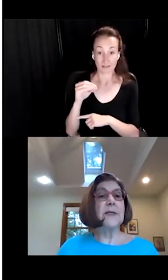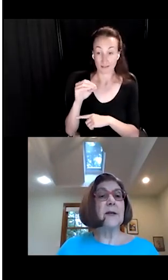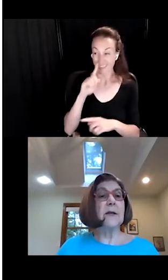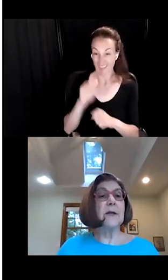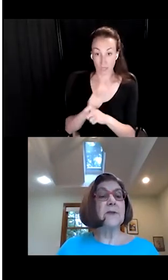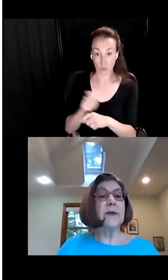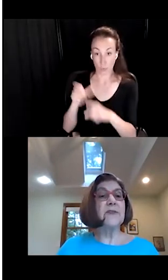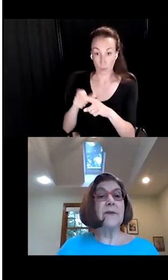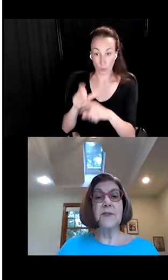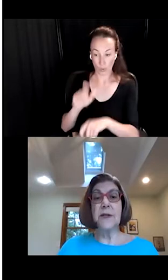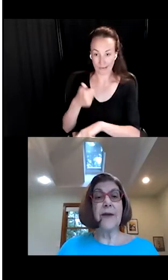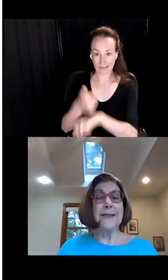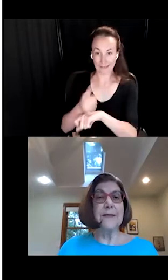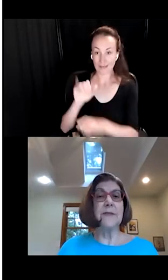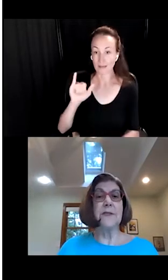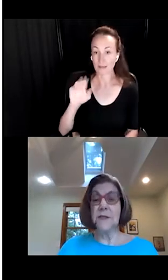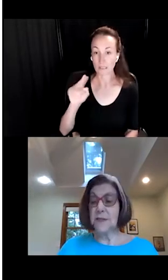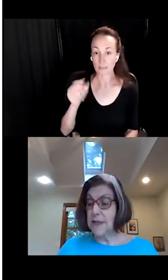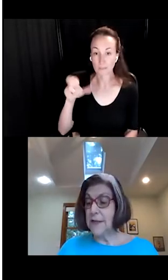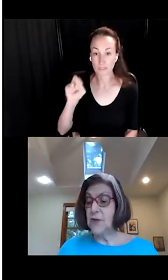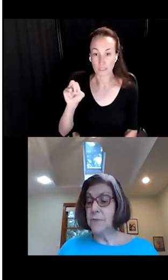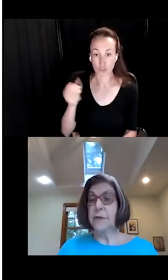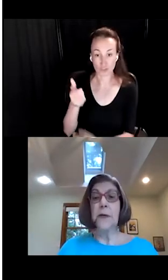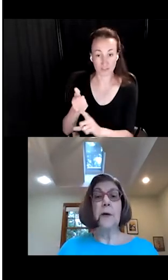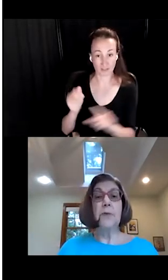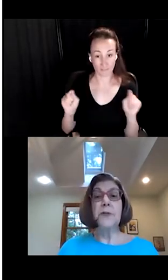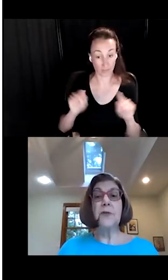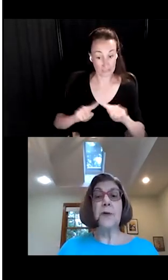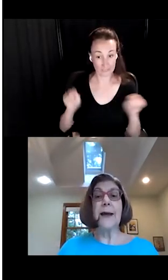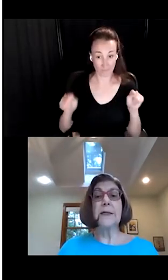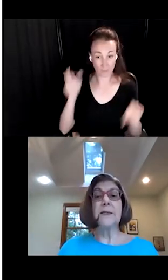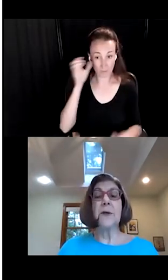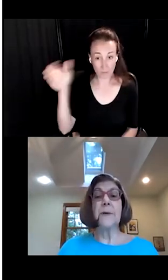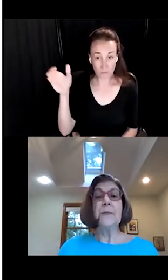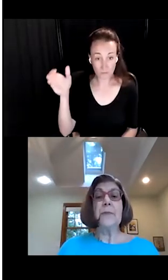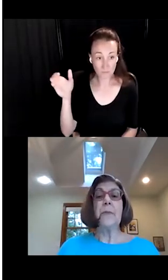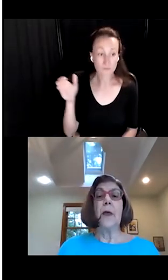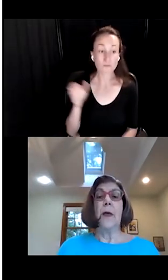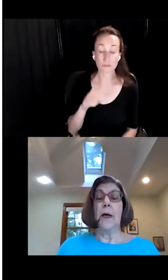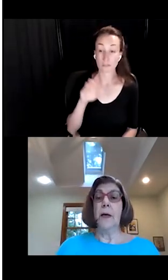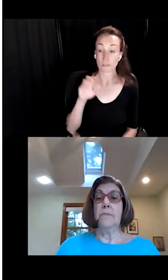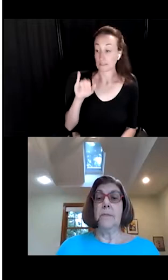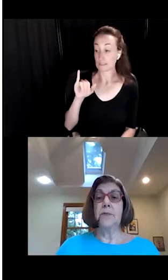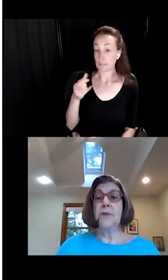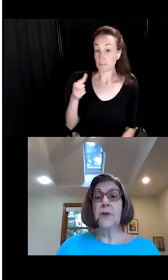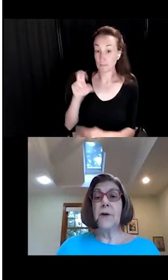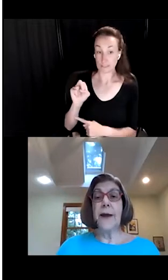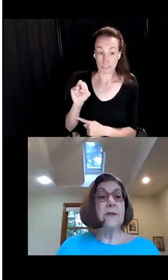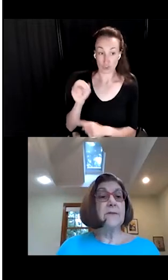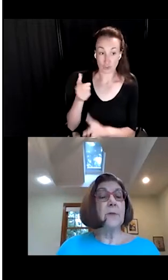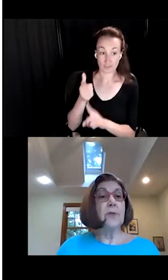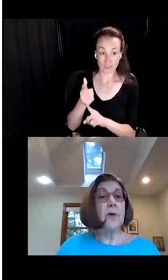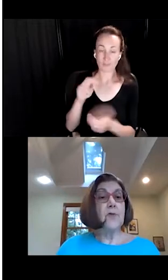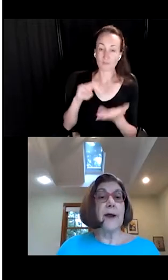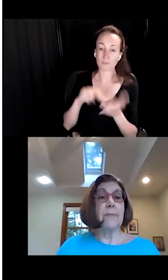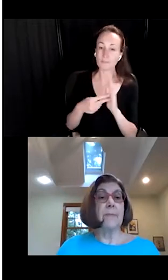a specified set of activities designed to be put into practice a particular